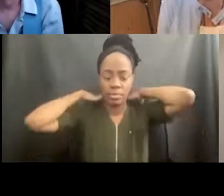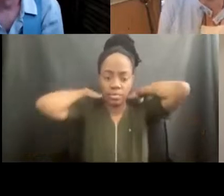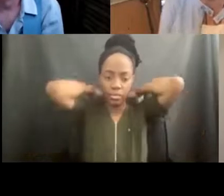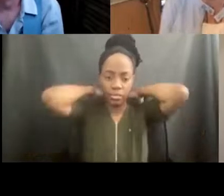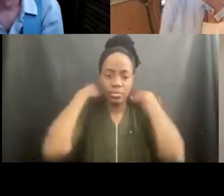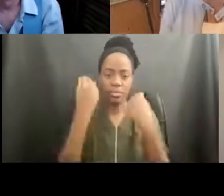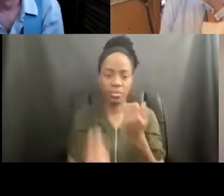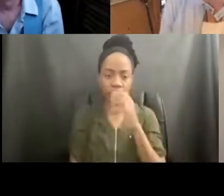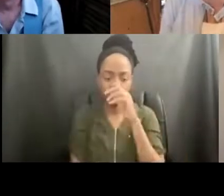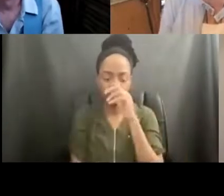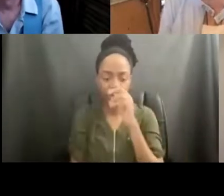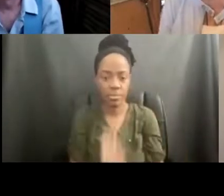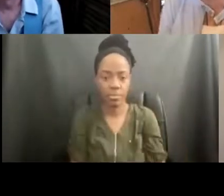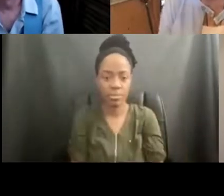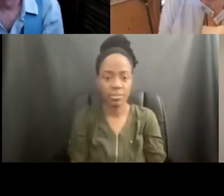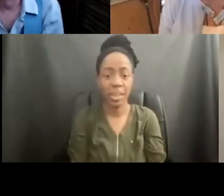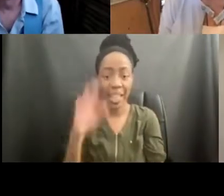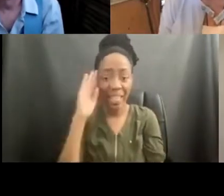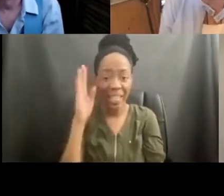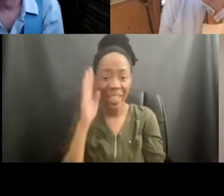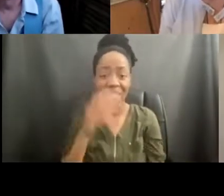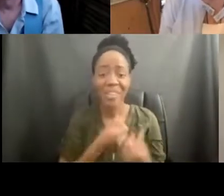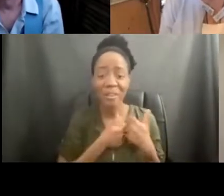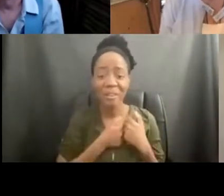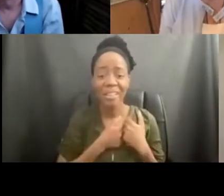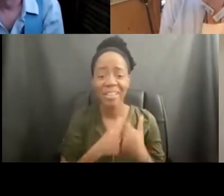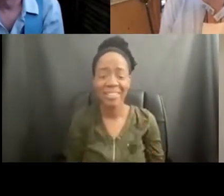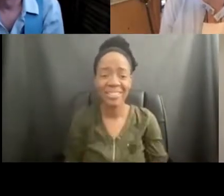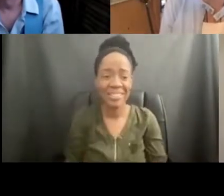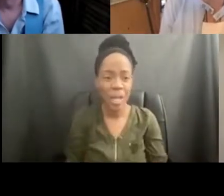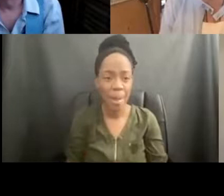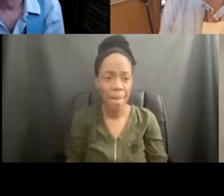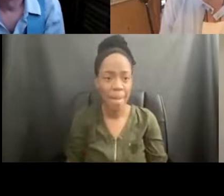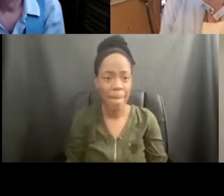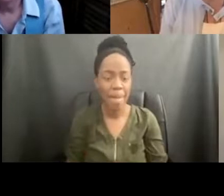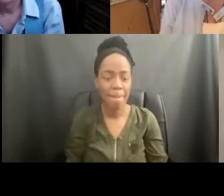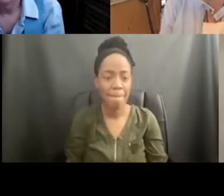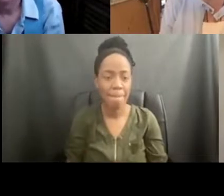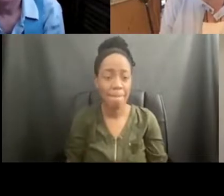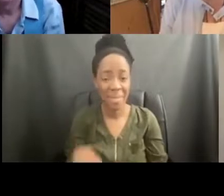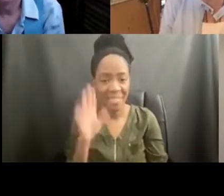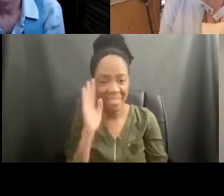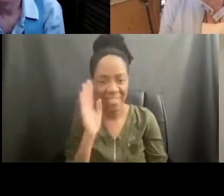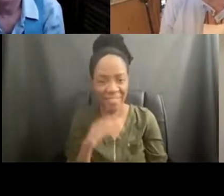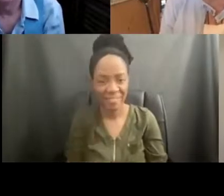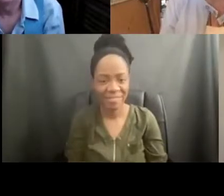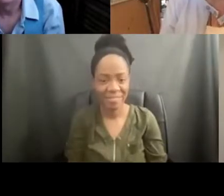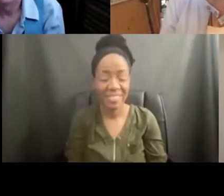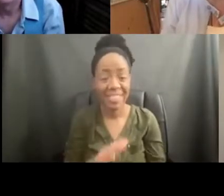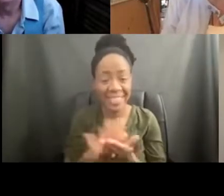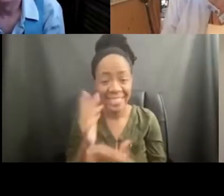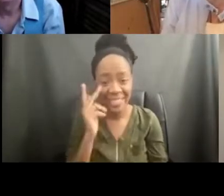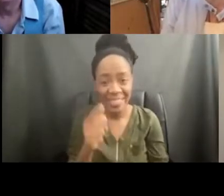Hello. Hello, my darling. Yes. Hello. Hello. So nice to see